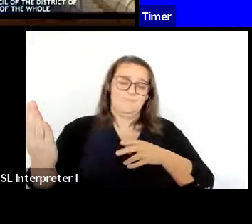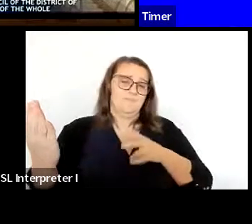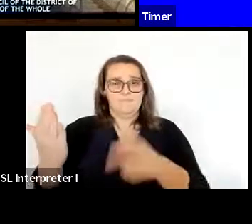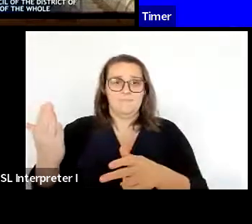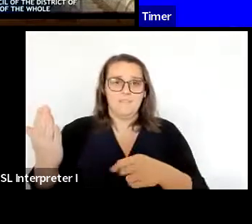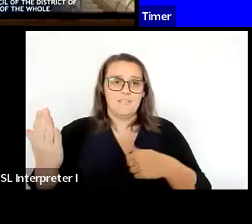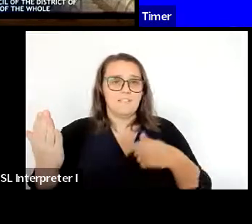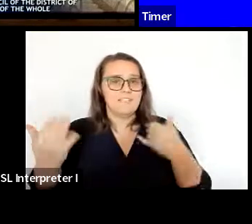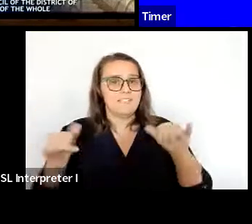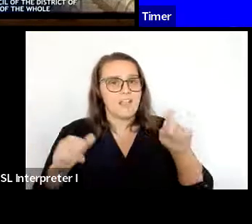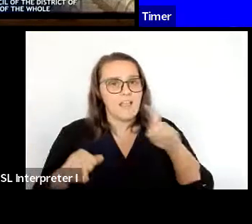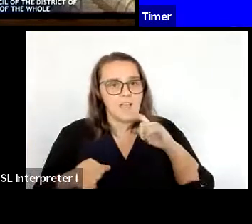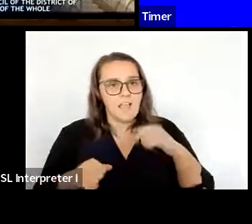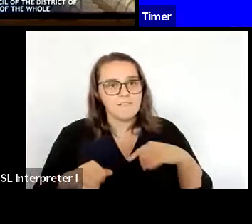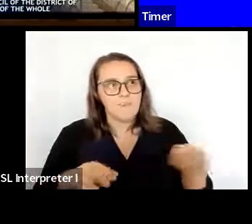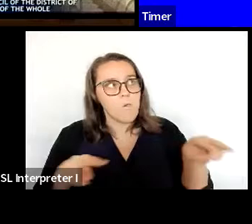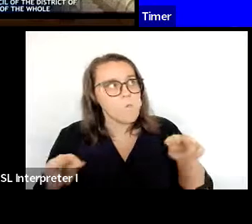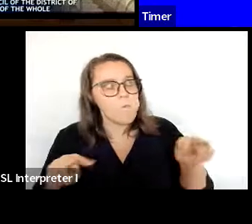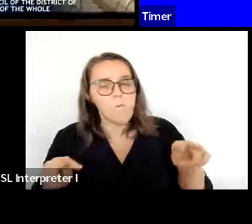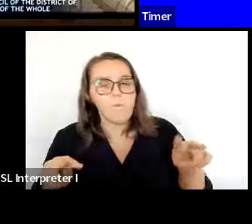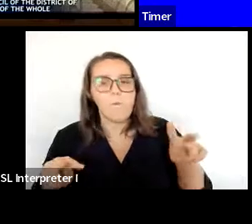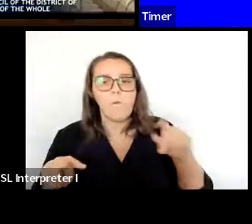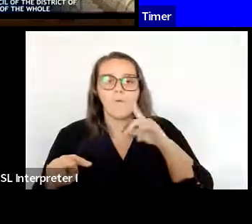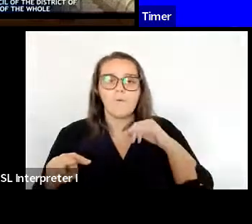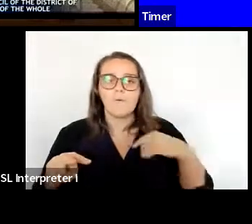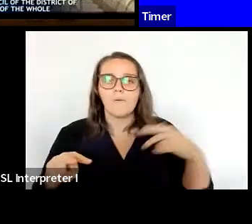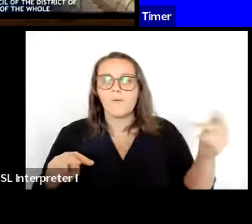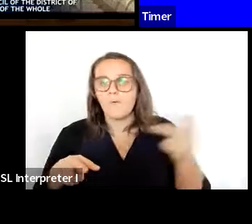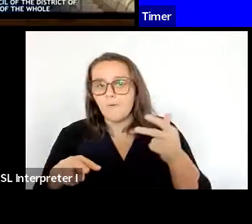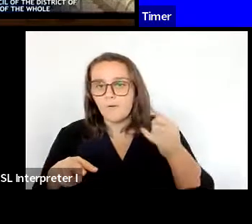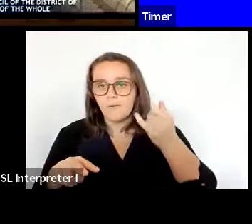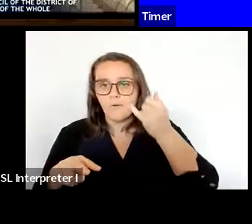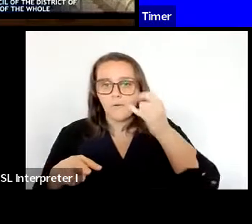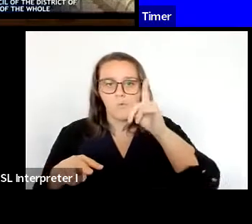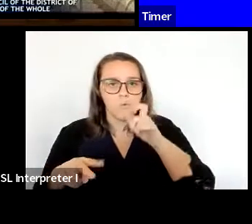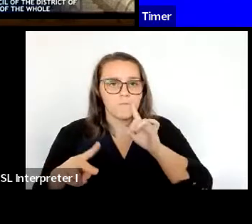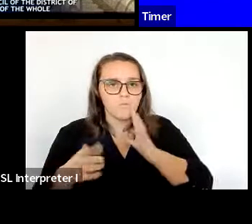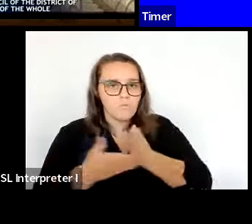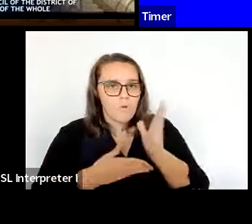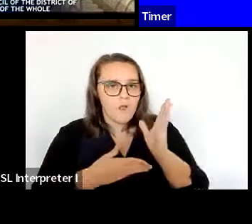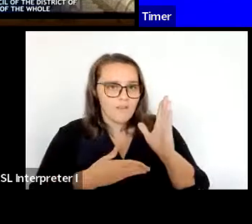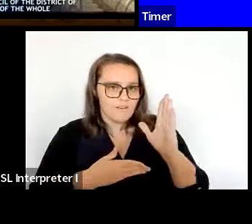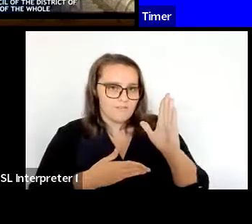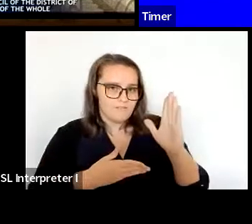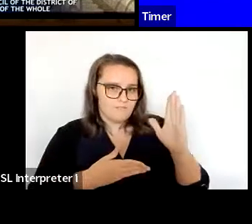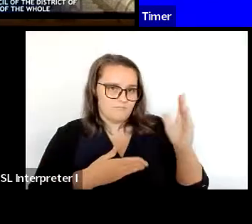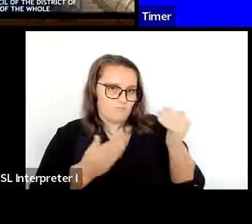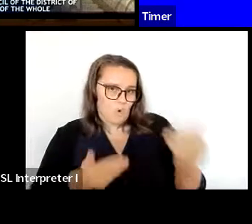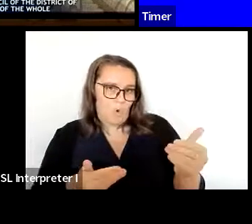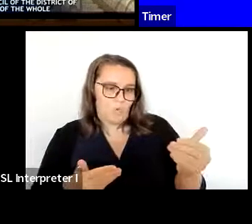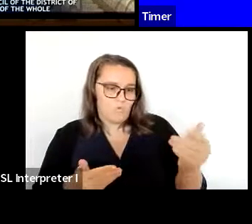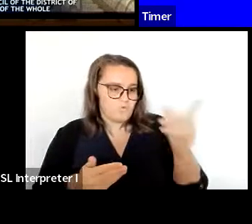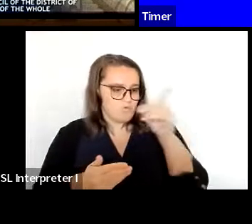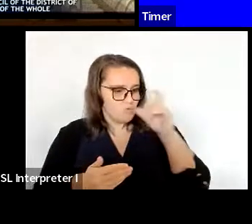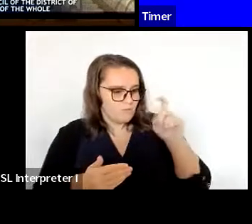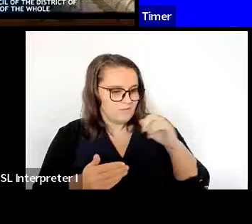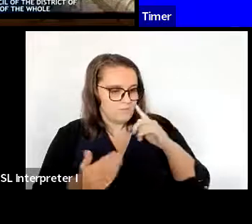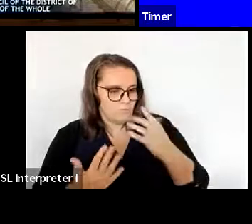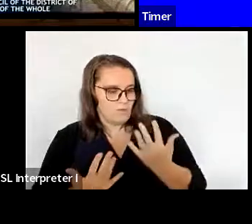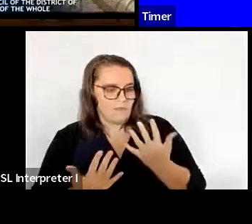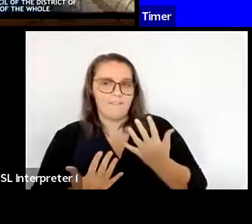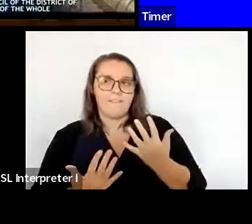including pedestrians and drivers who are already lawfully in the intersection. What it does is